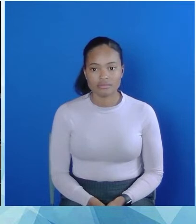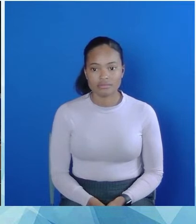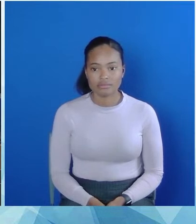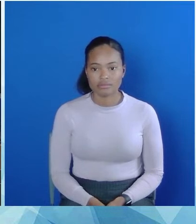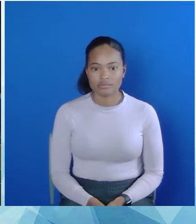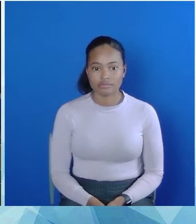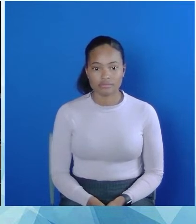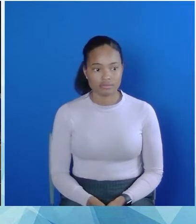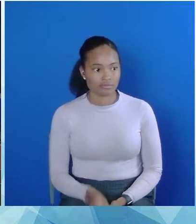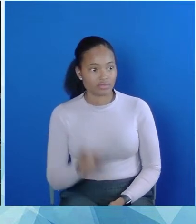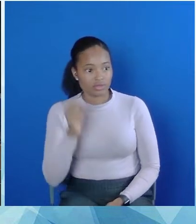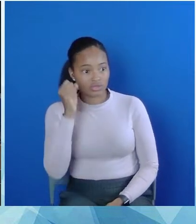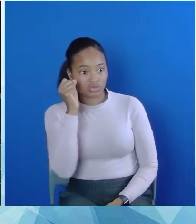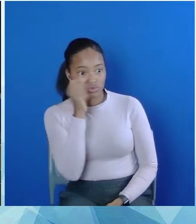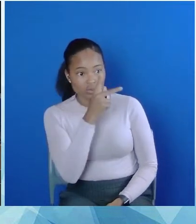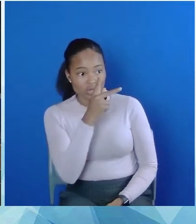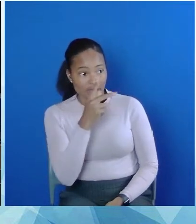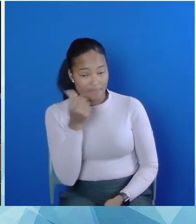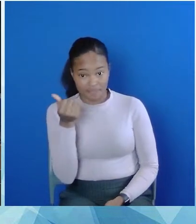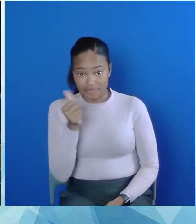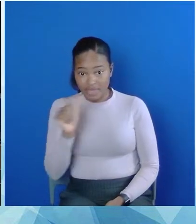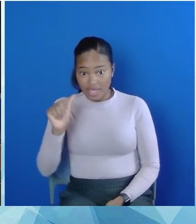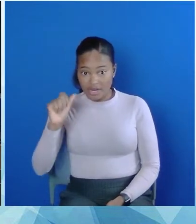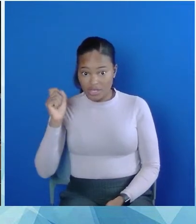Are there any questions for Superintendent Regman?